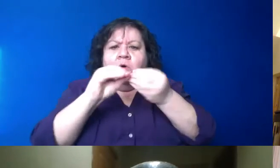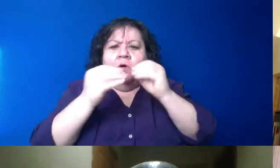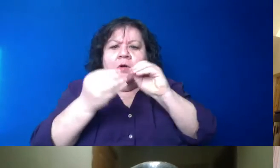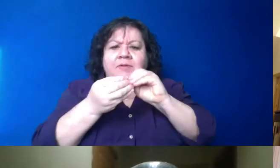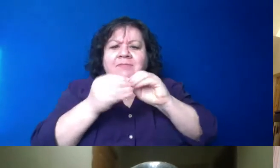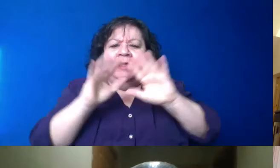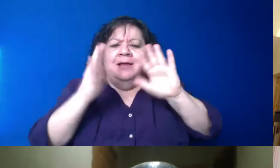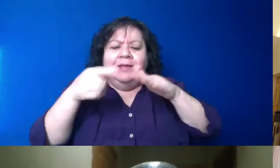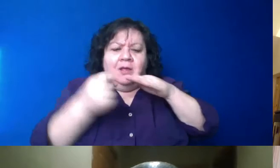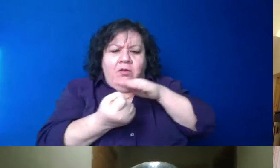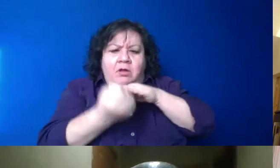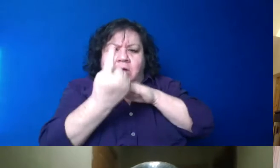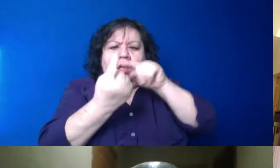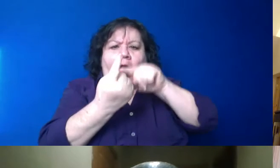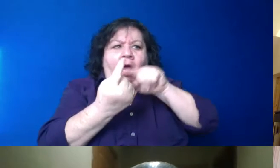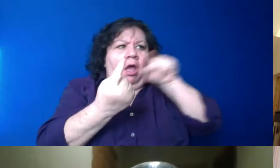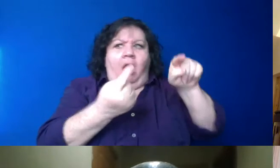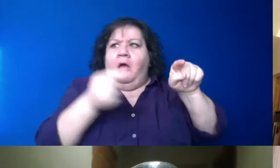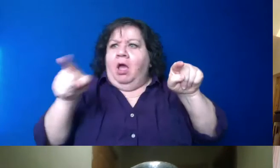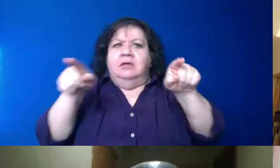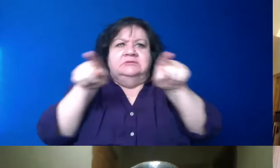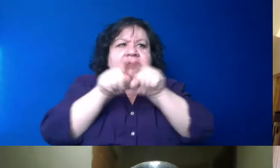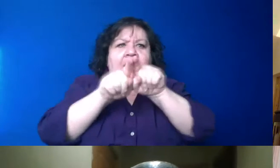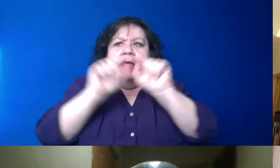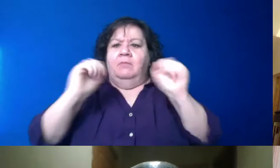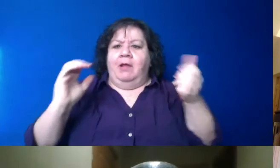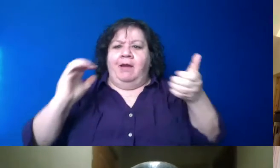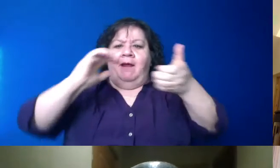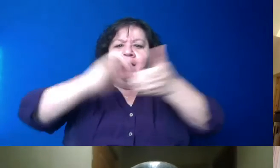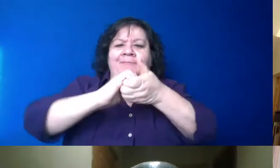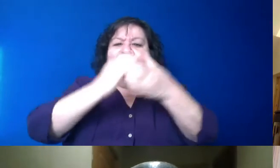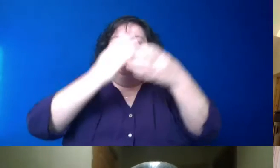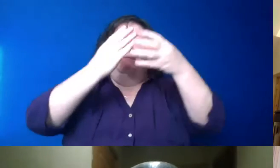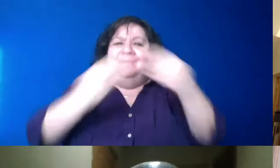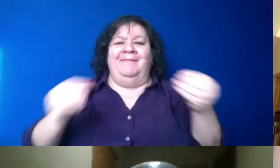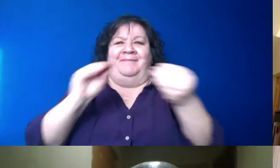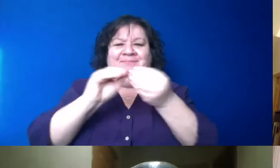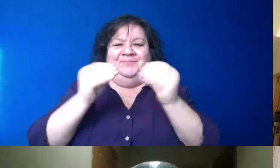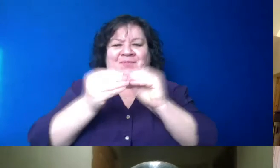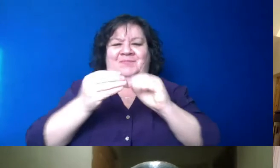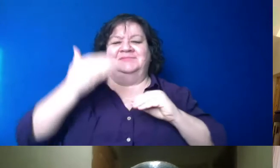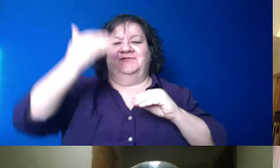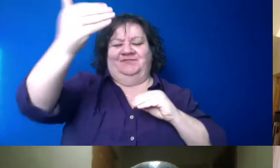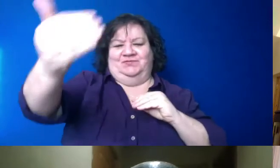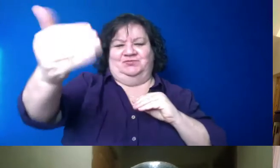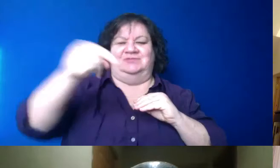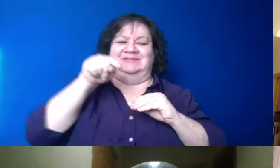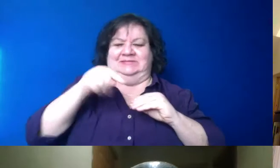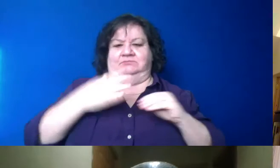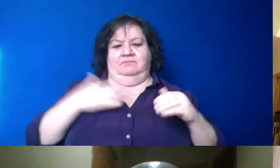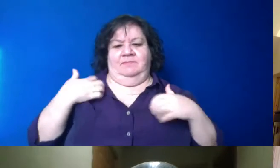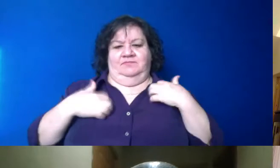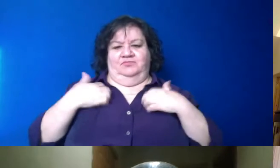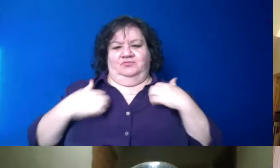solutions into the future. The last tranche has to do with issues or topics or rights